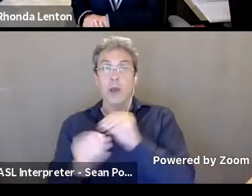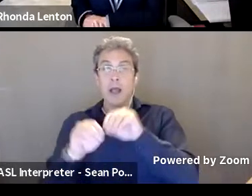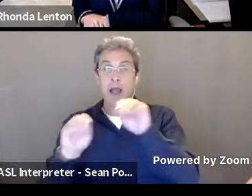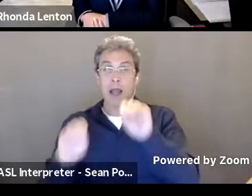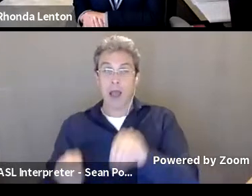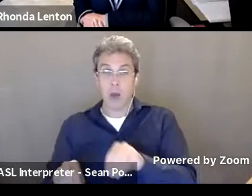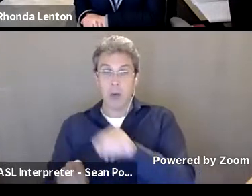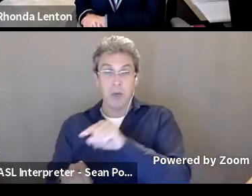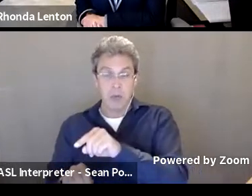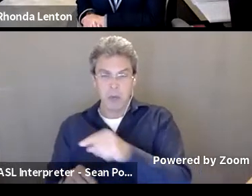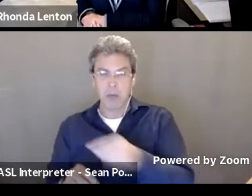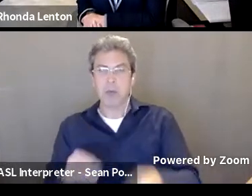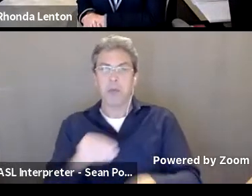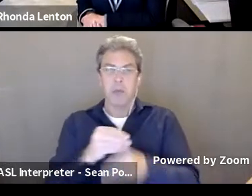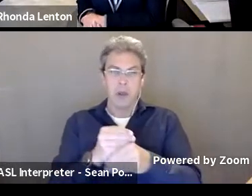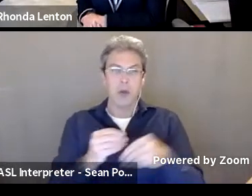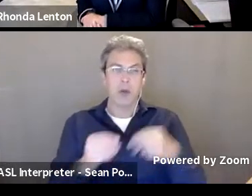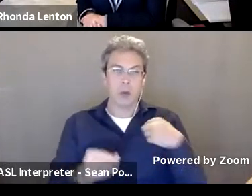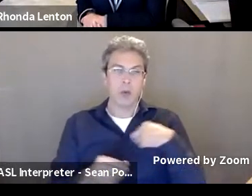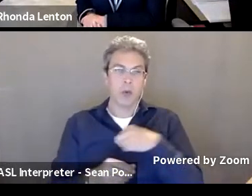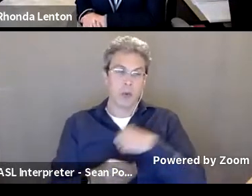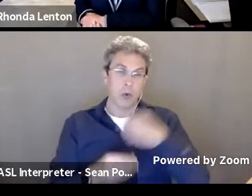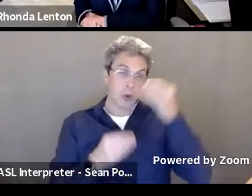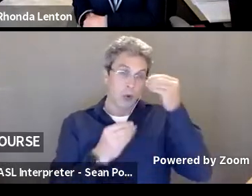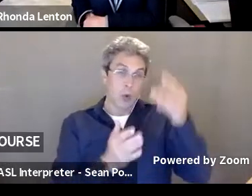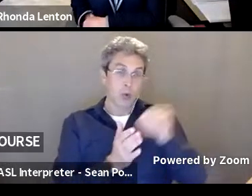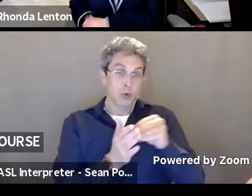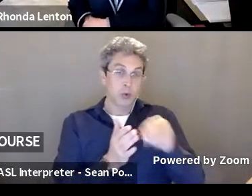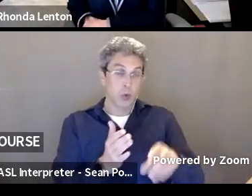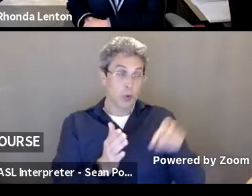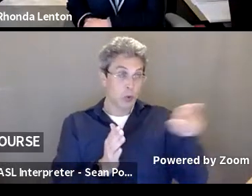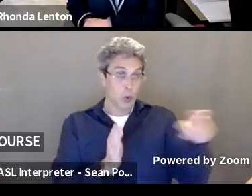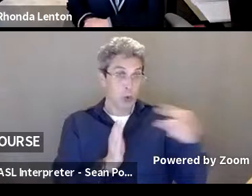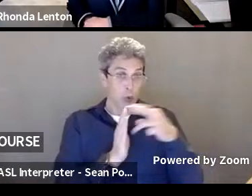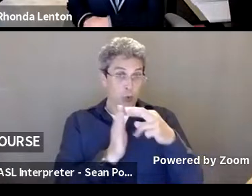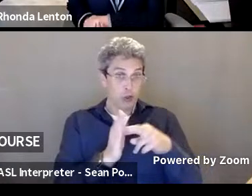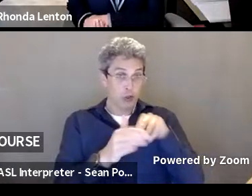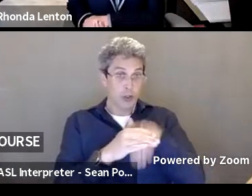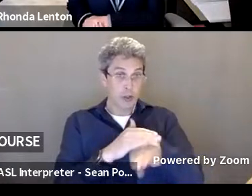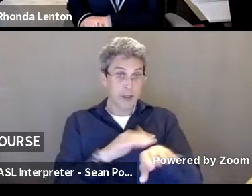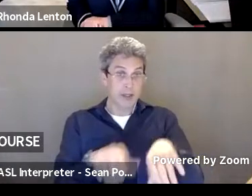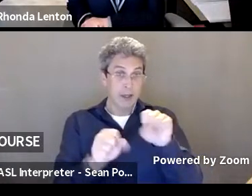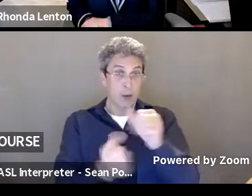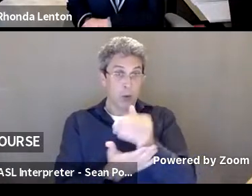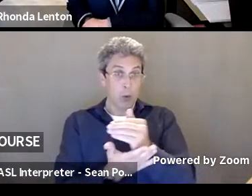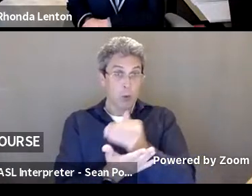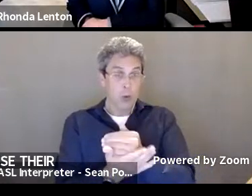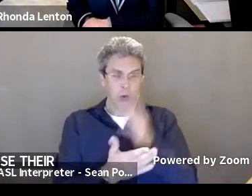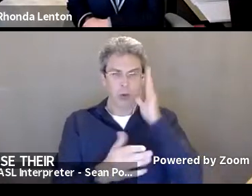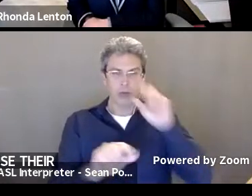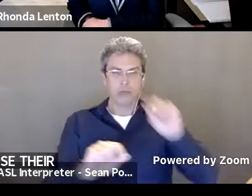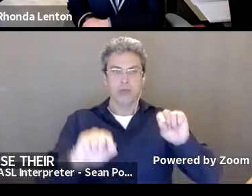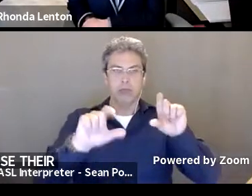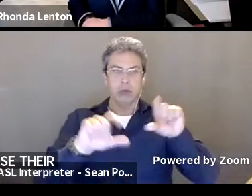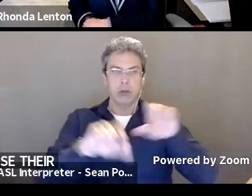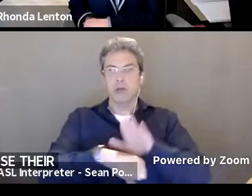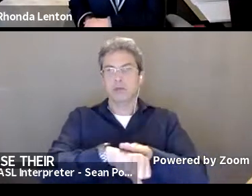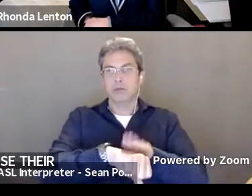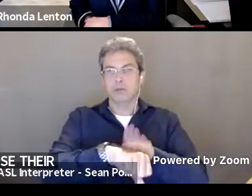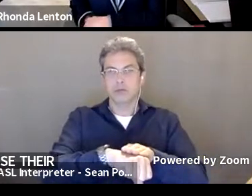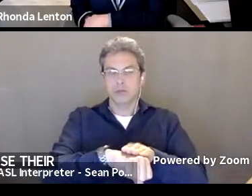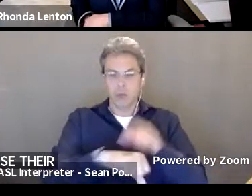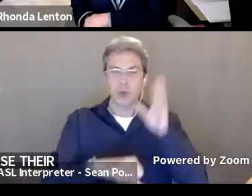able to inform students at the point when they choose their courses. And we'll do the same for the winter, whether or not there is a required